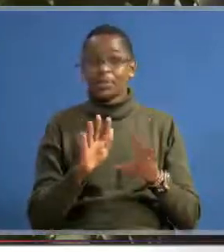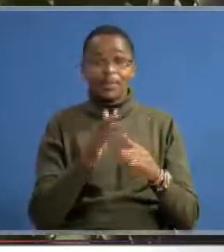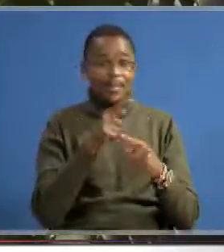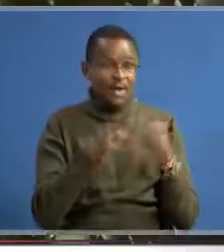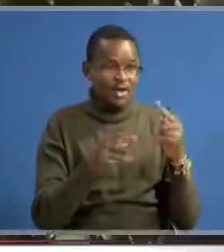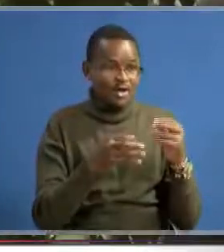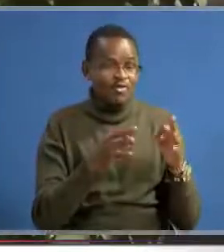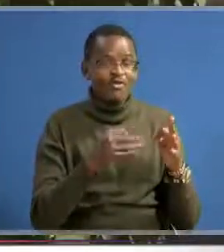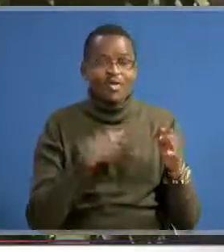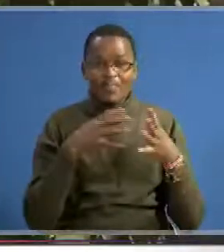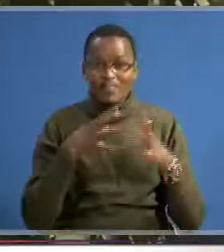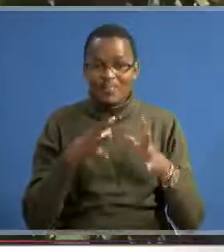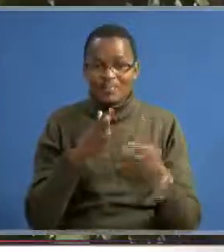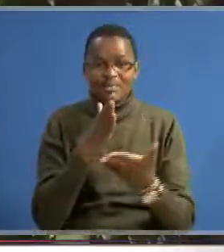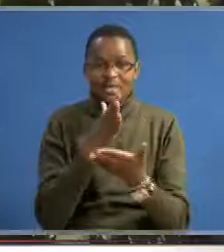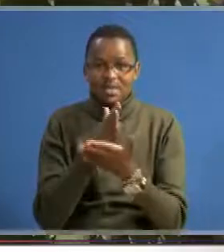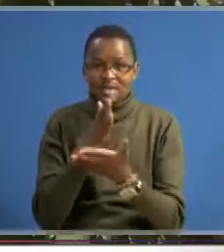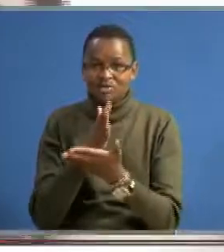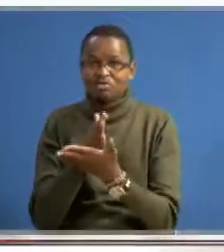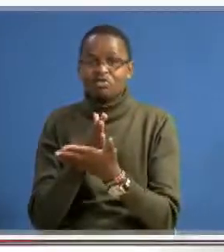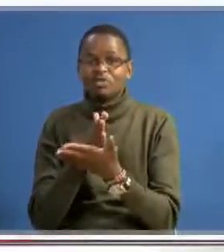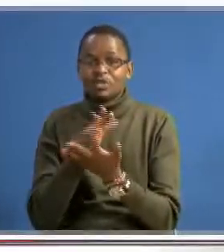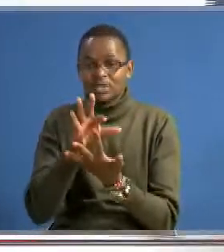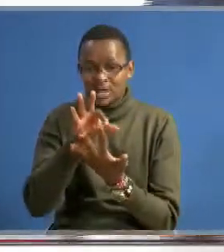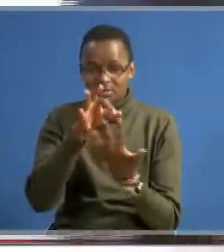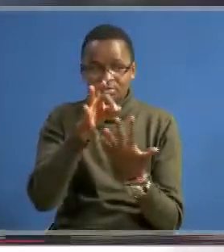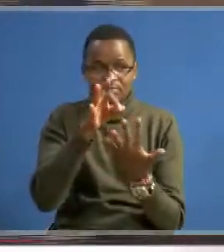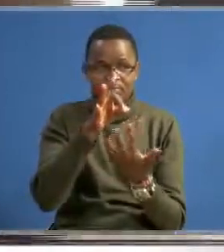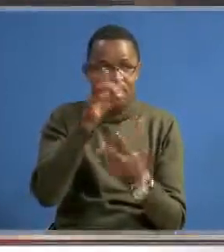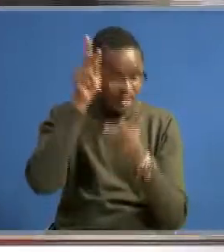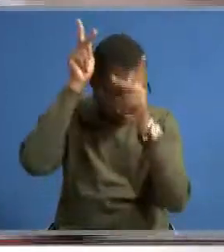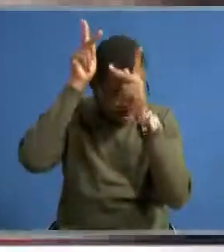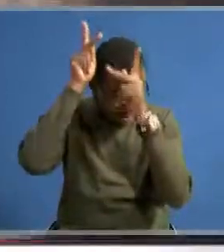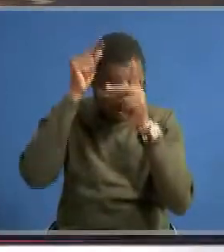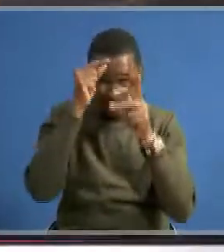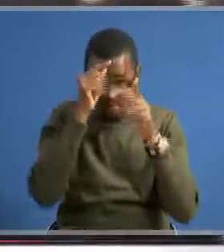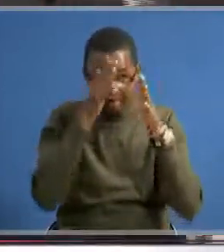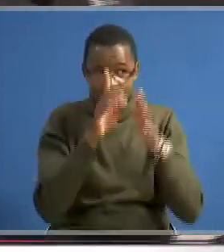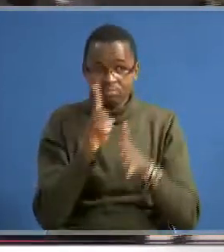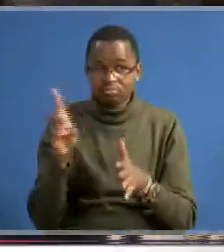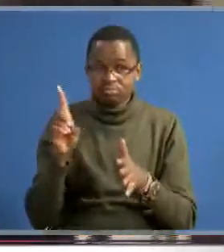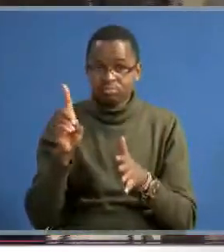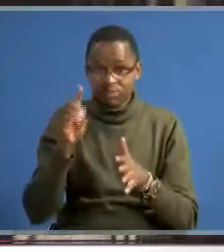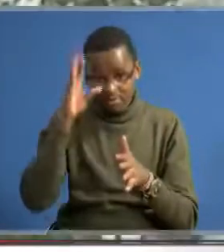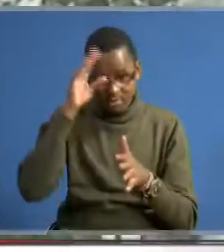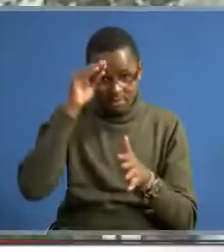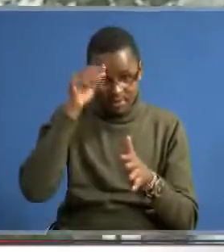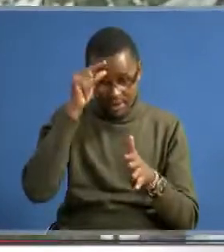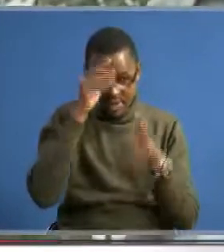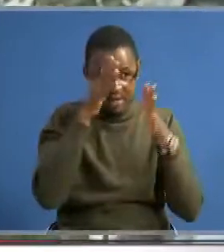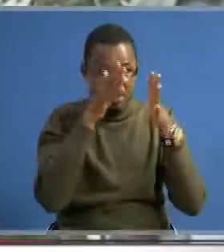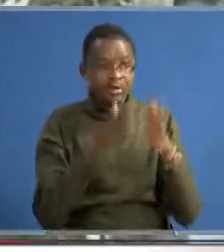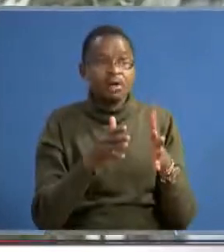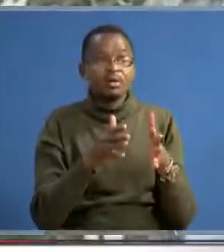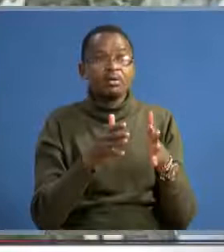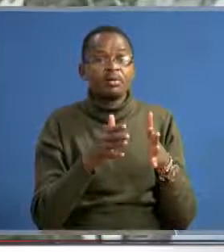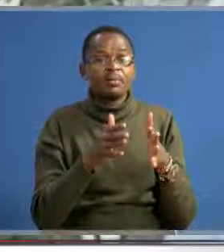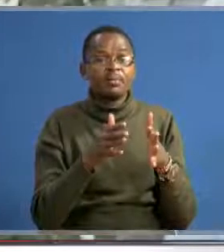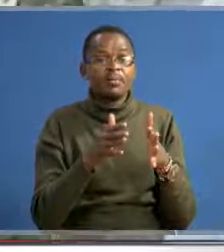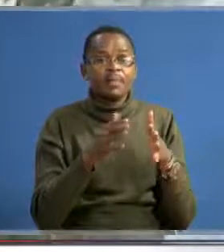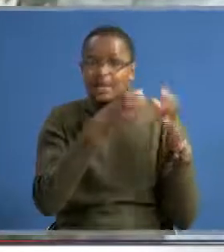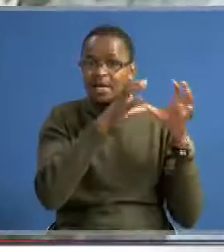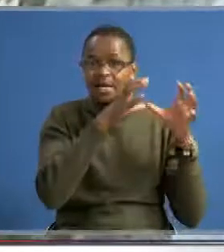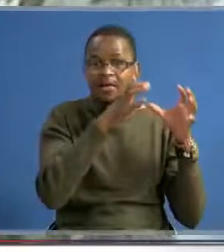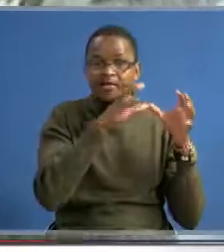servant of the people, that is a viable option. Kakamega Governor Wycliffe Oparanya, Mombasa Governor Ali Hassan Joho,